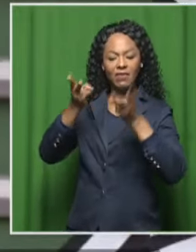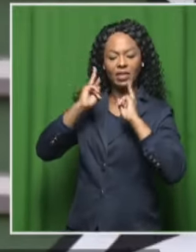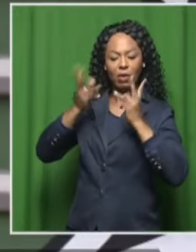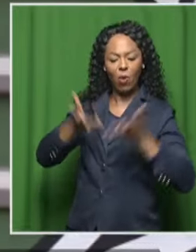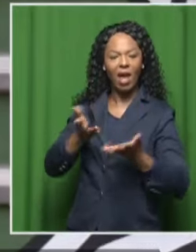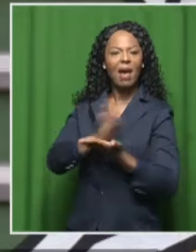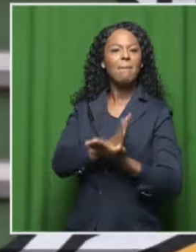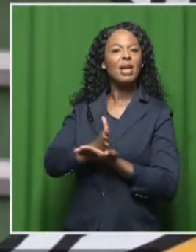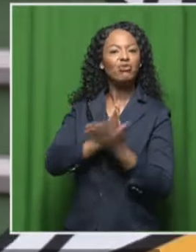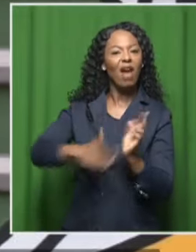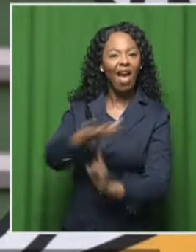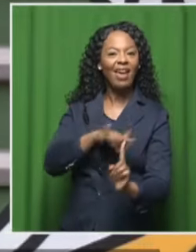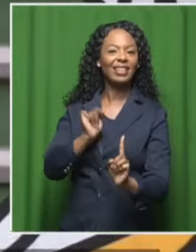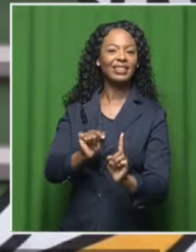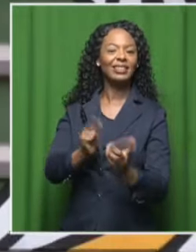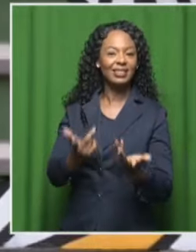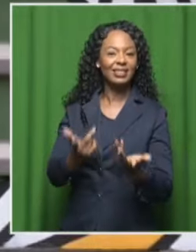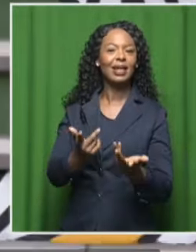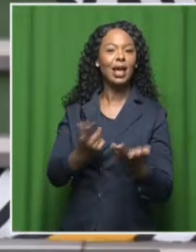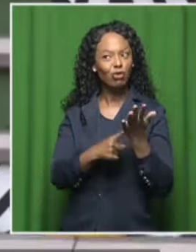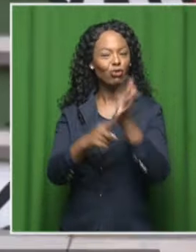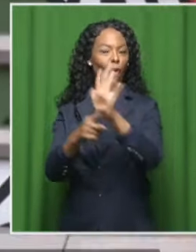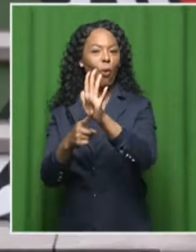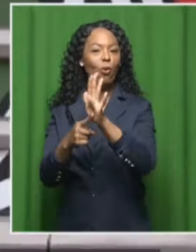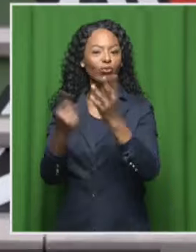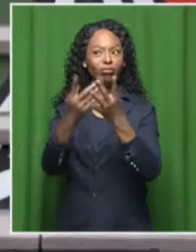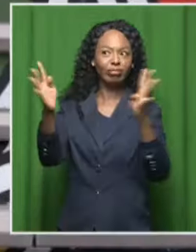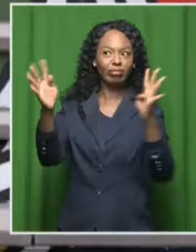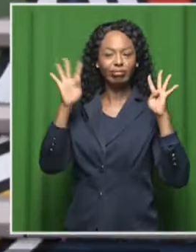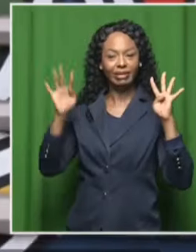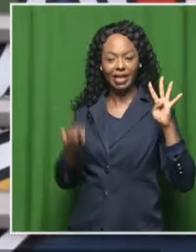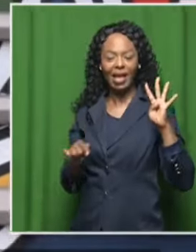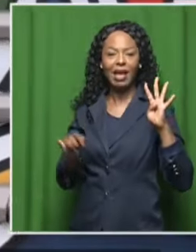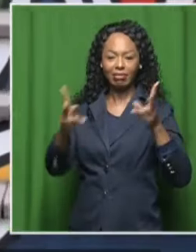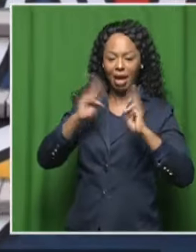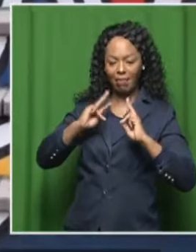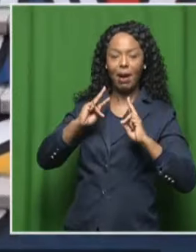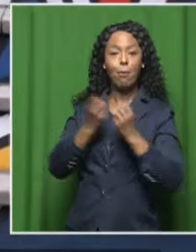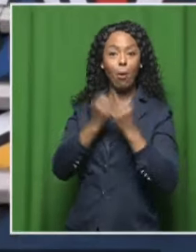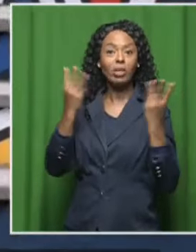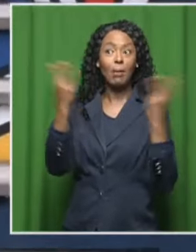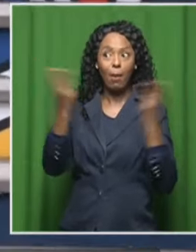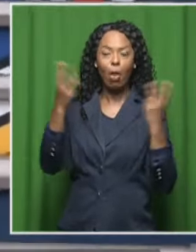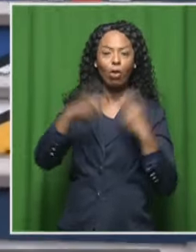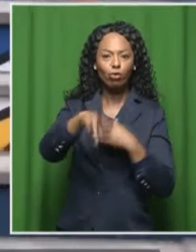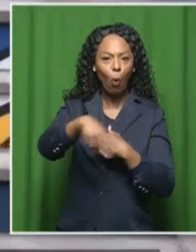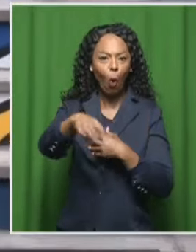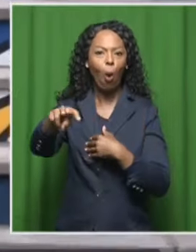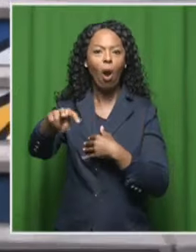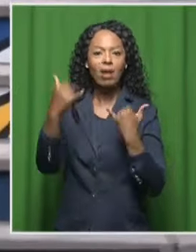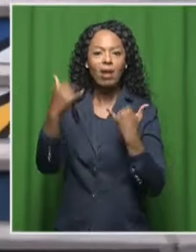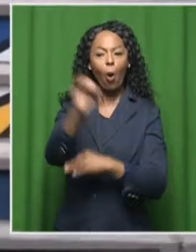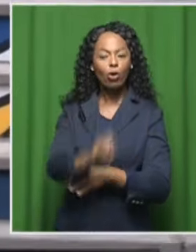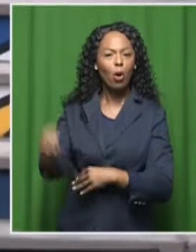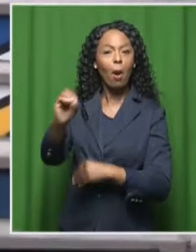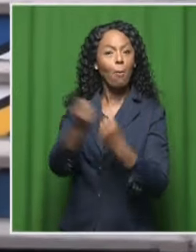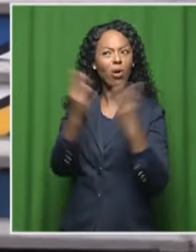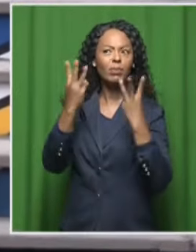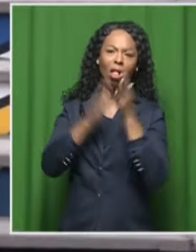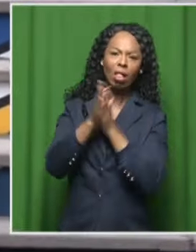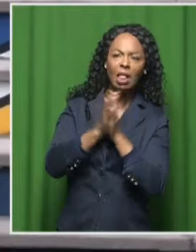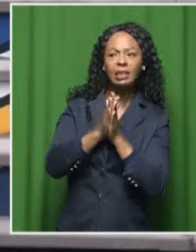here. This is your location, guys. And it will add on saying all the tourists, we're talking about October is a tourist month. People,